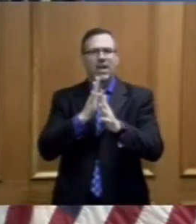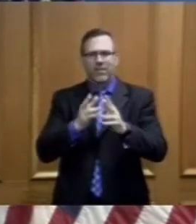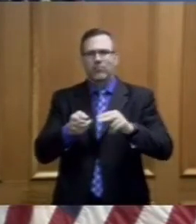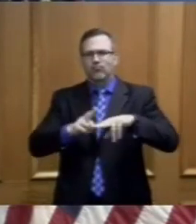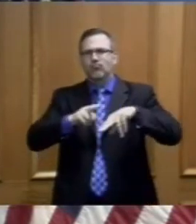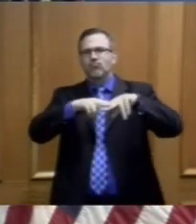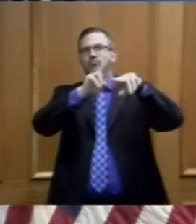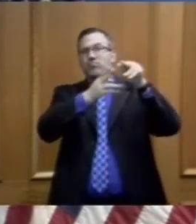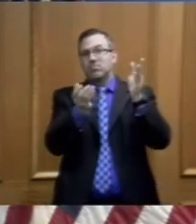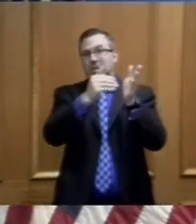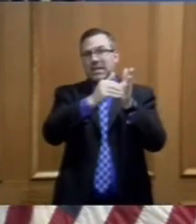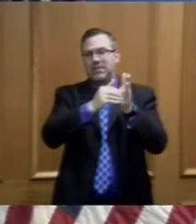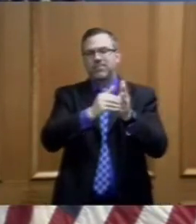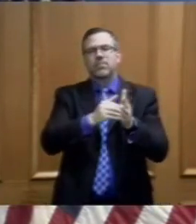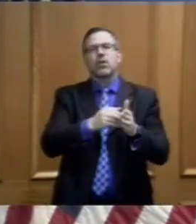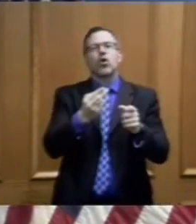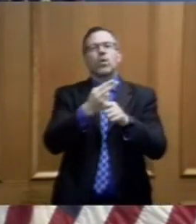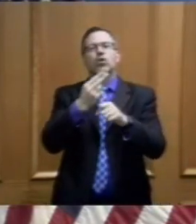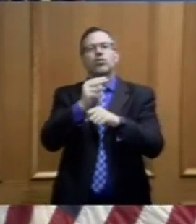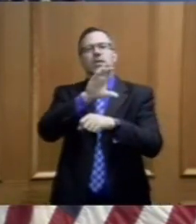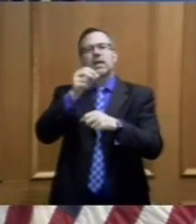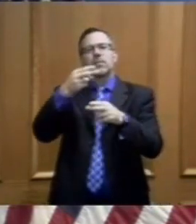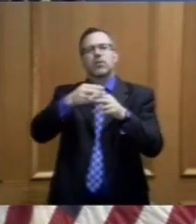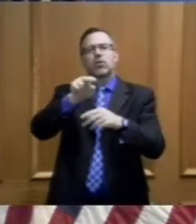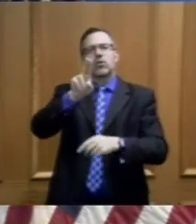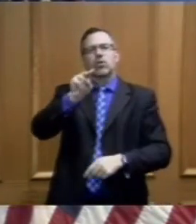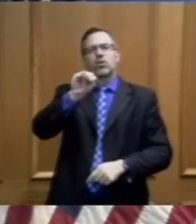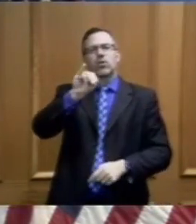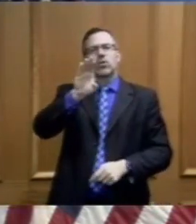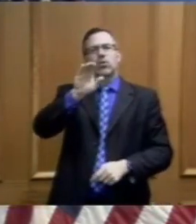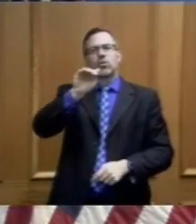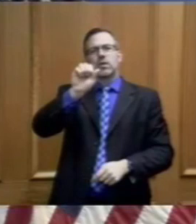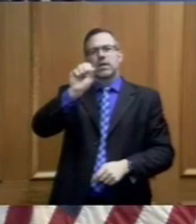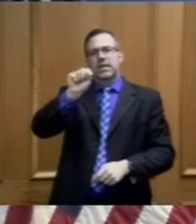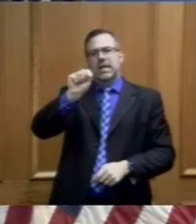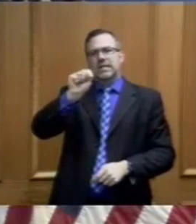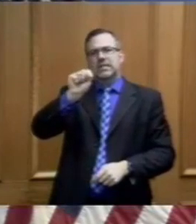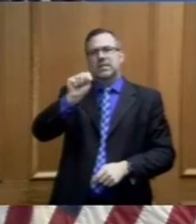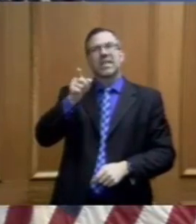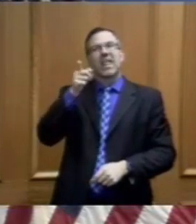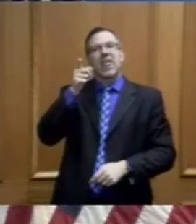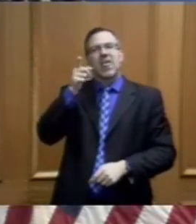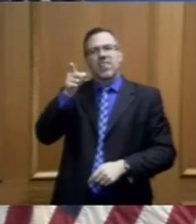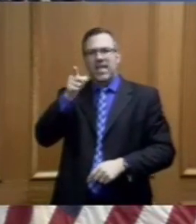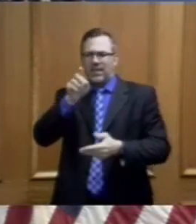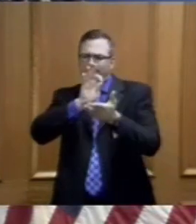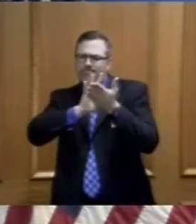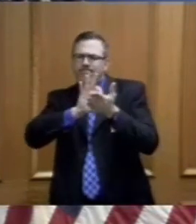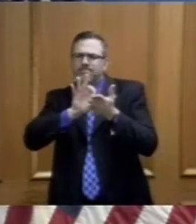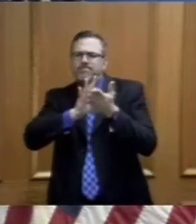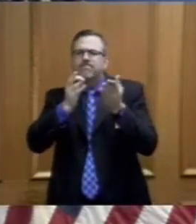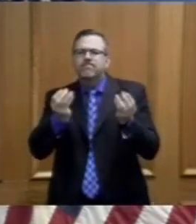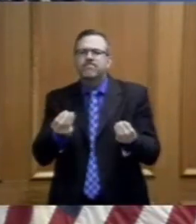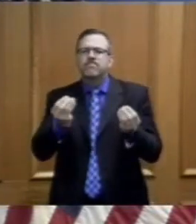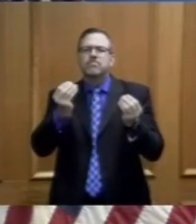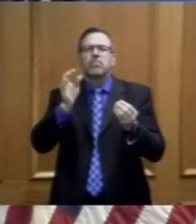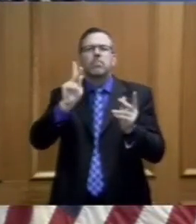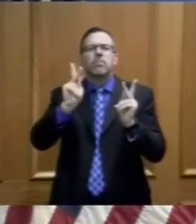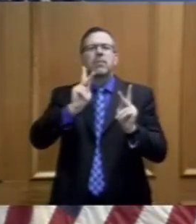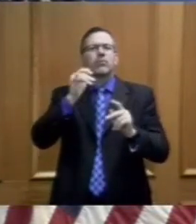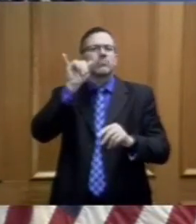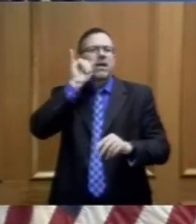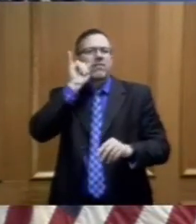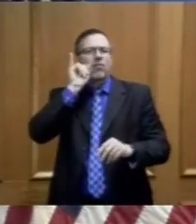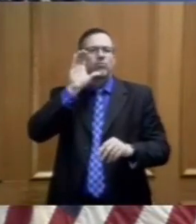from a company called Unicast, which anonymously tracks cell phone mobility to determine